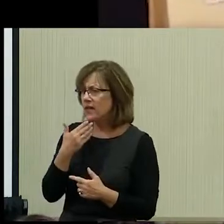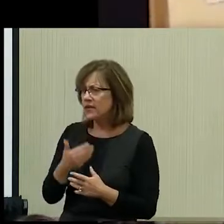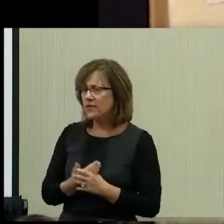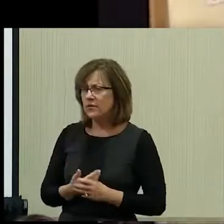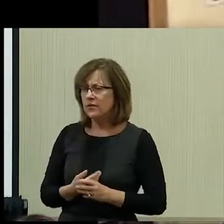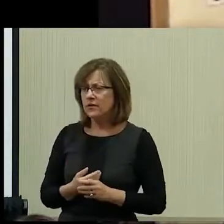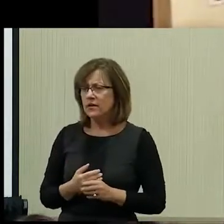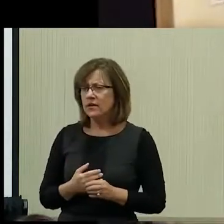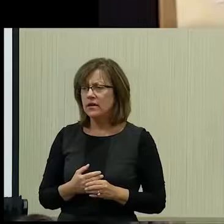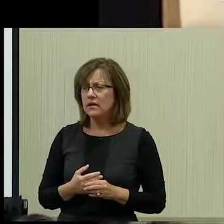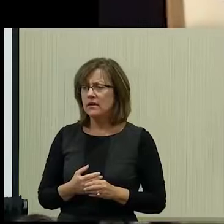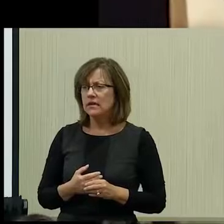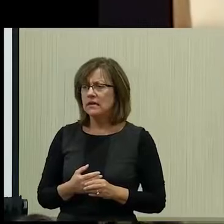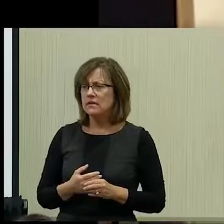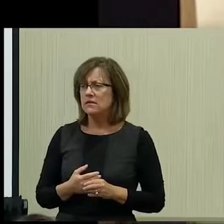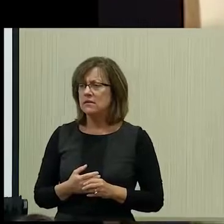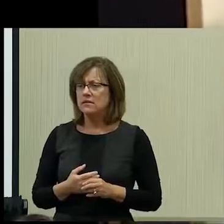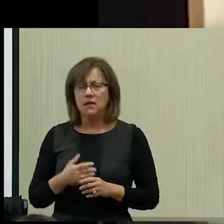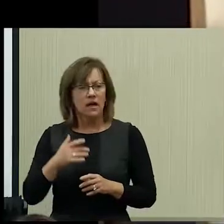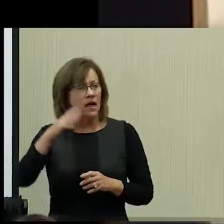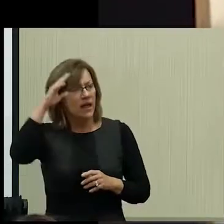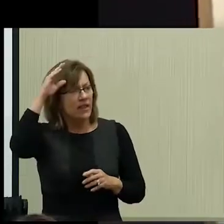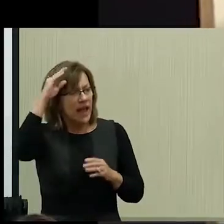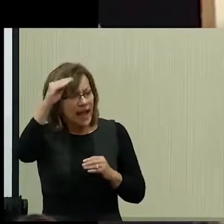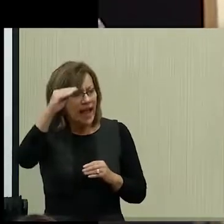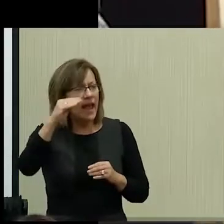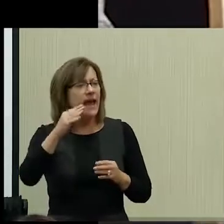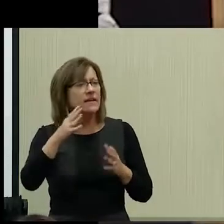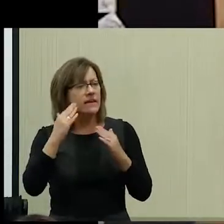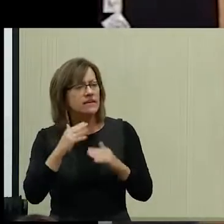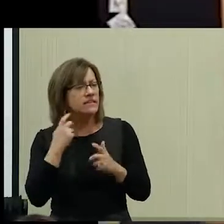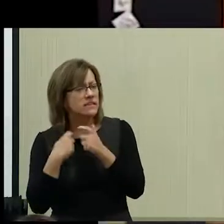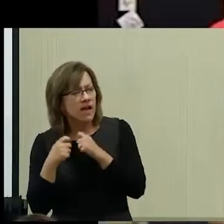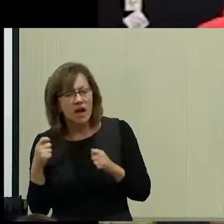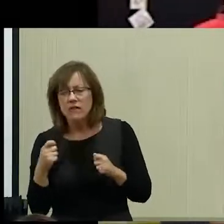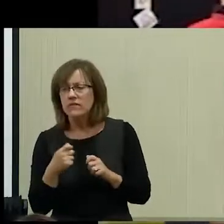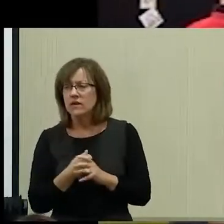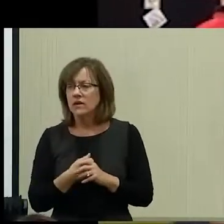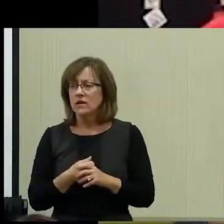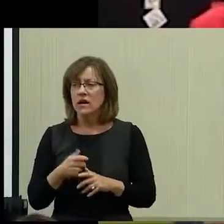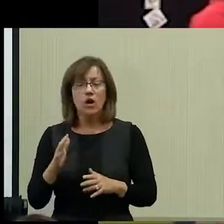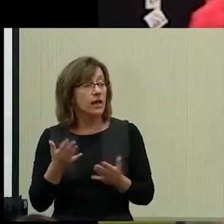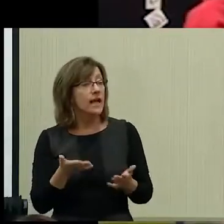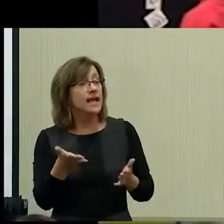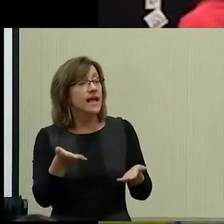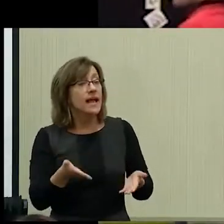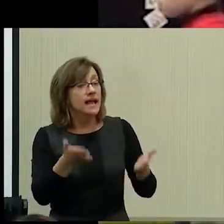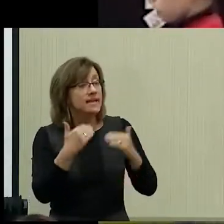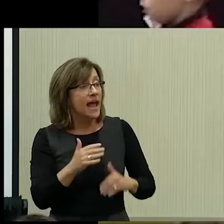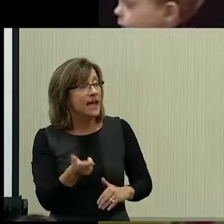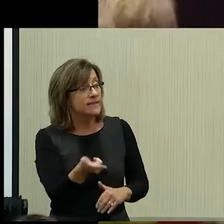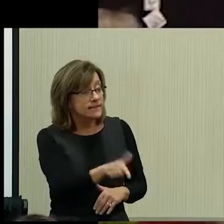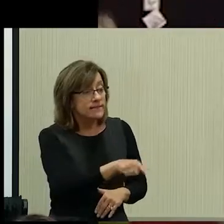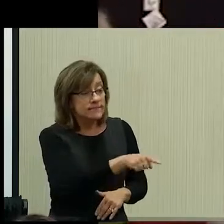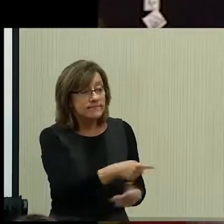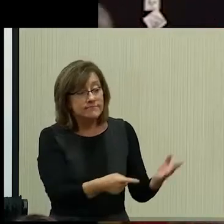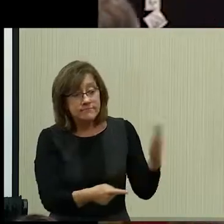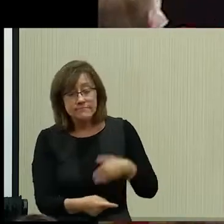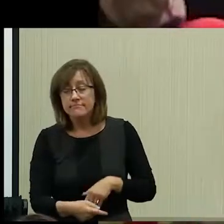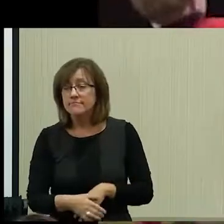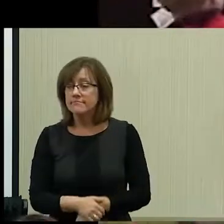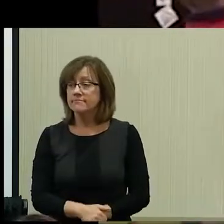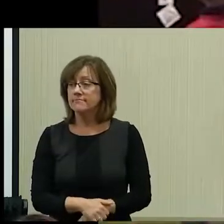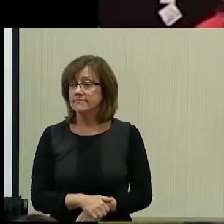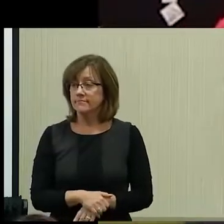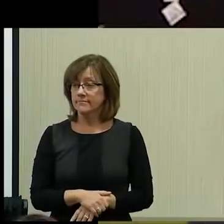here. Look. He has on a blue scarf. All right. Your turn.